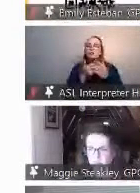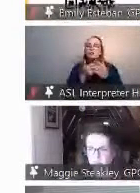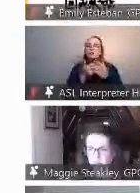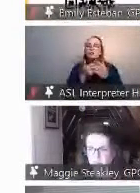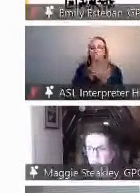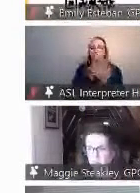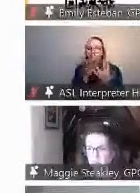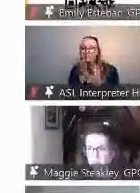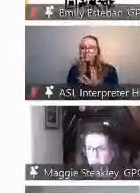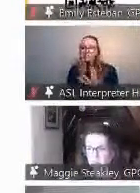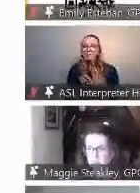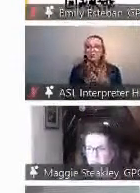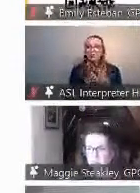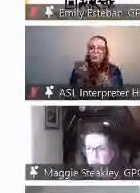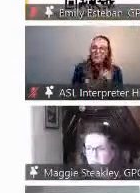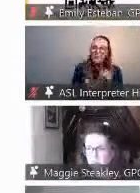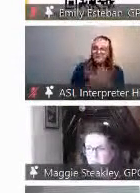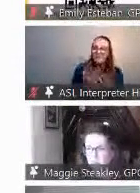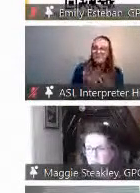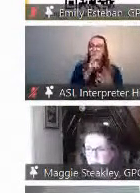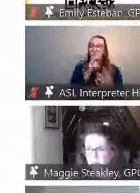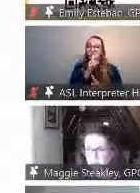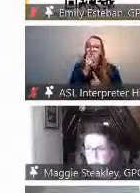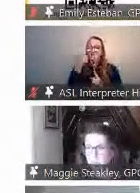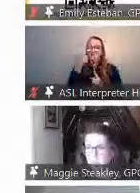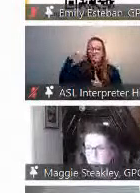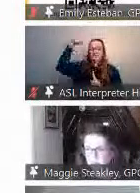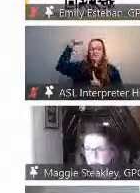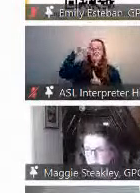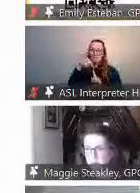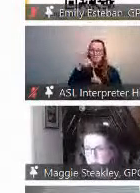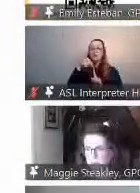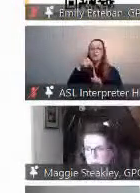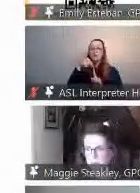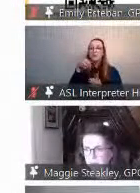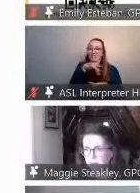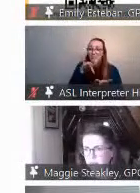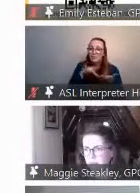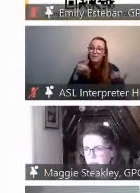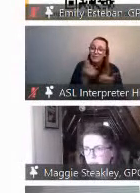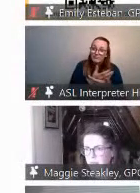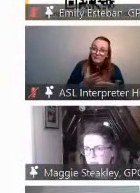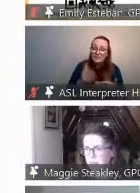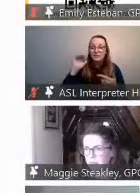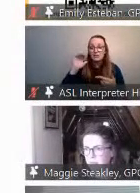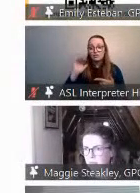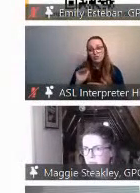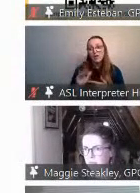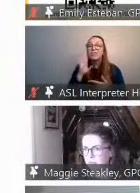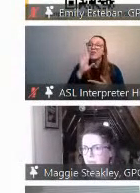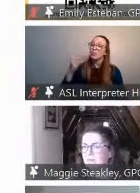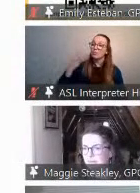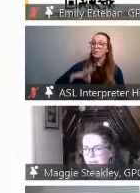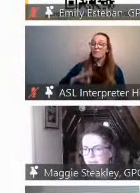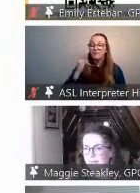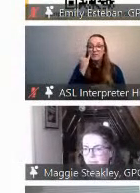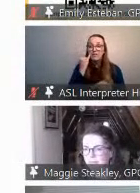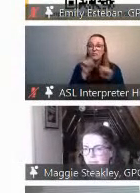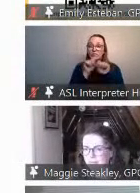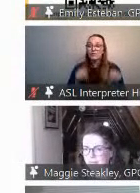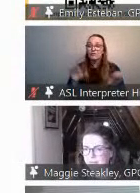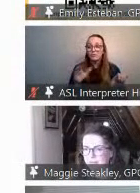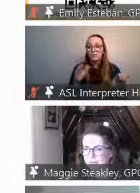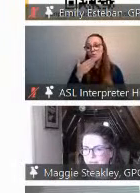at the core of everything of all of this is a child that will benefit when these systems work well. So that's how I kind of look at it